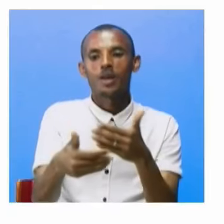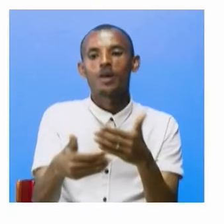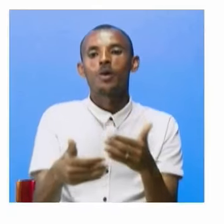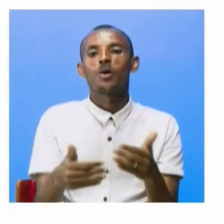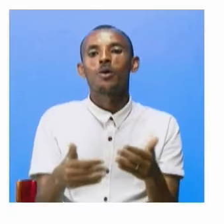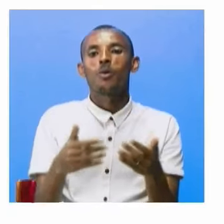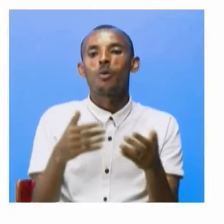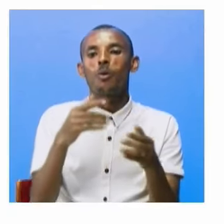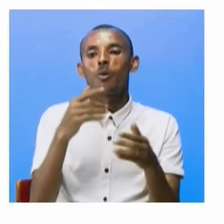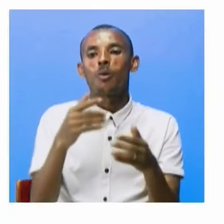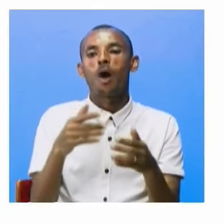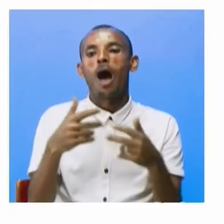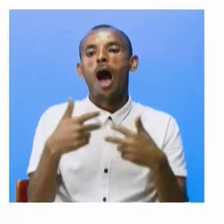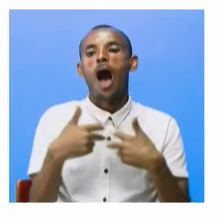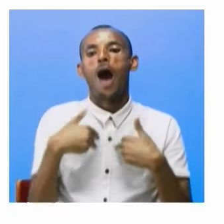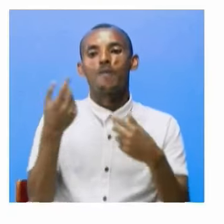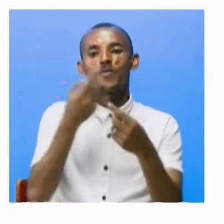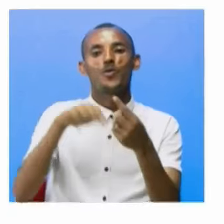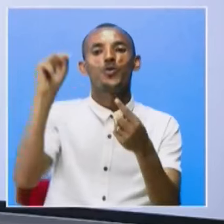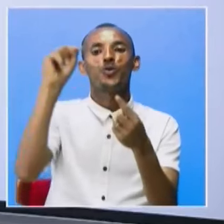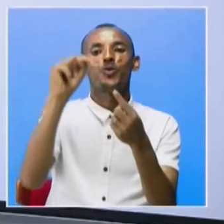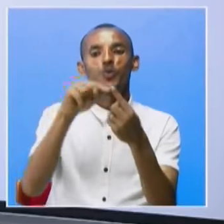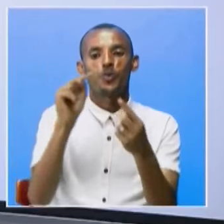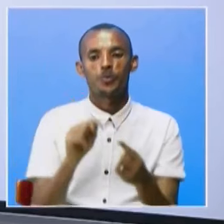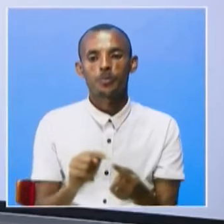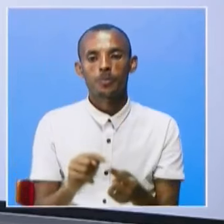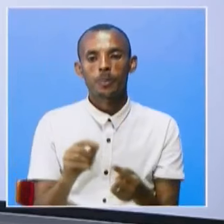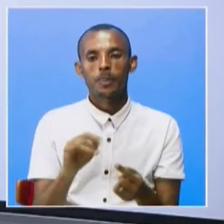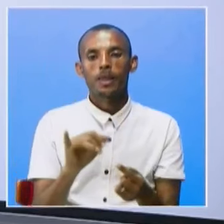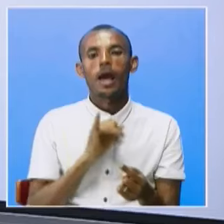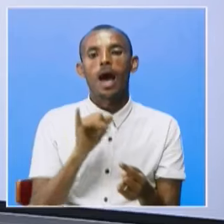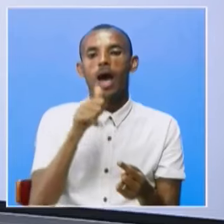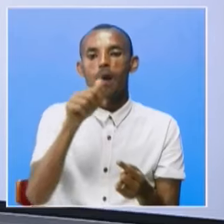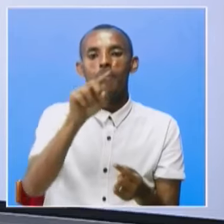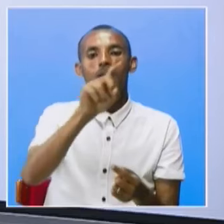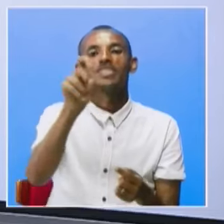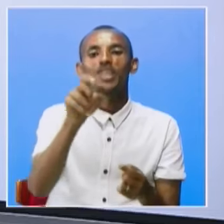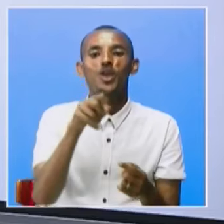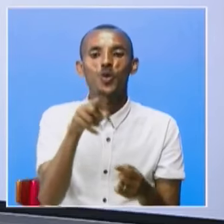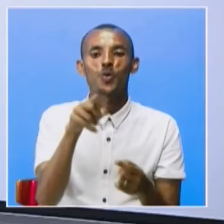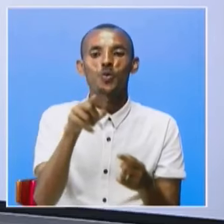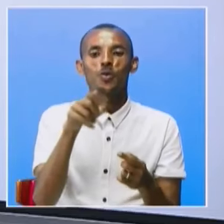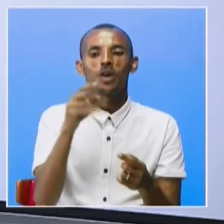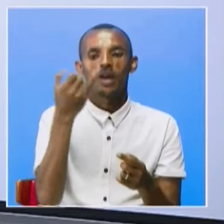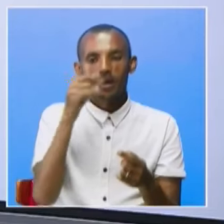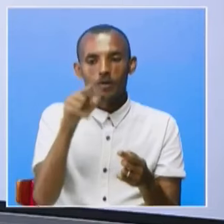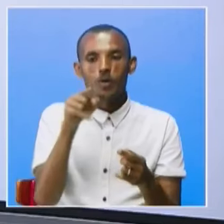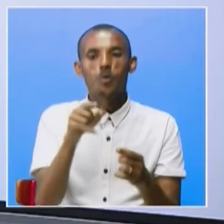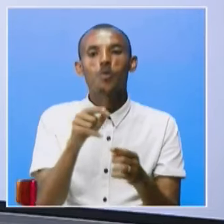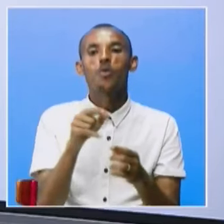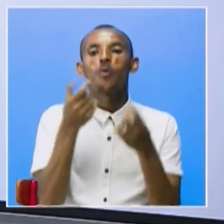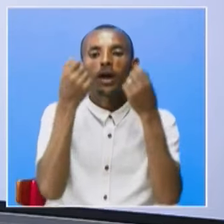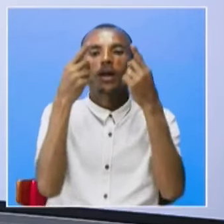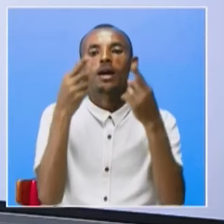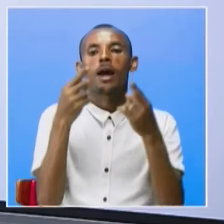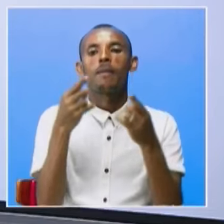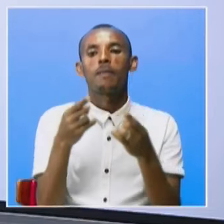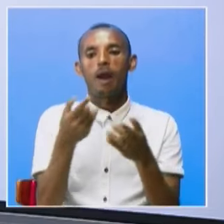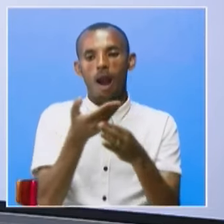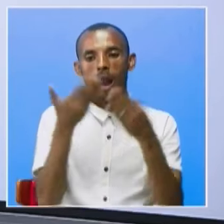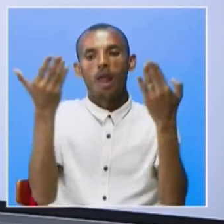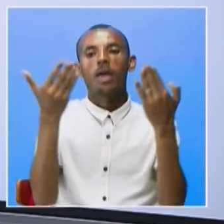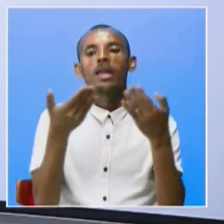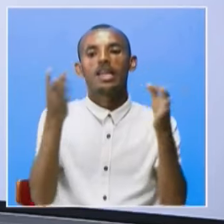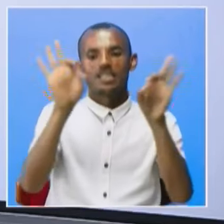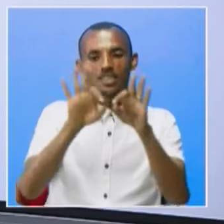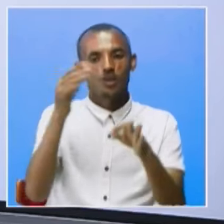use? Have to. So I am asking you if waking up early is a necessity for